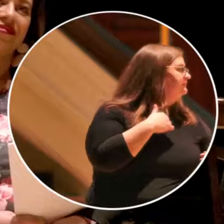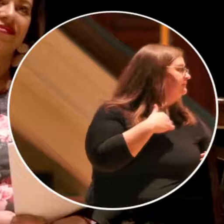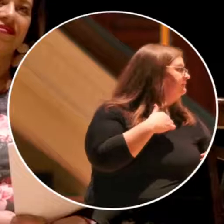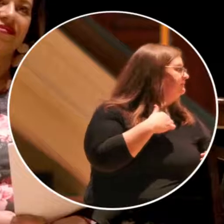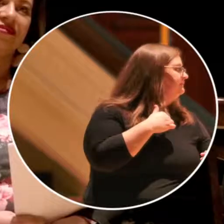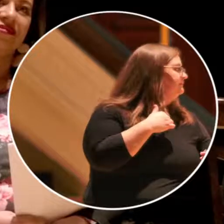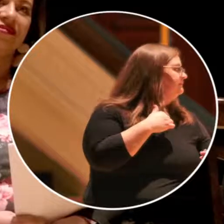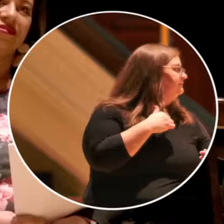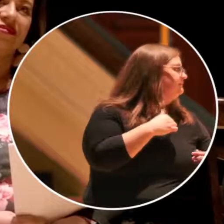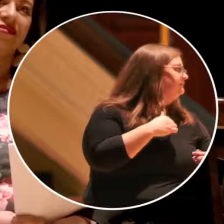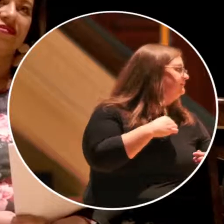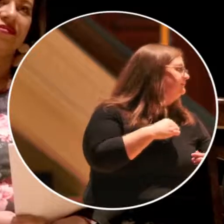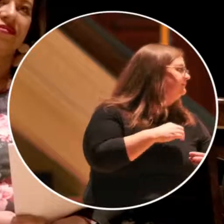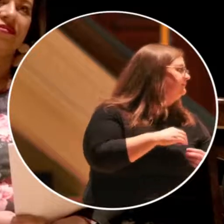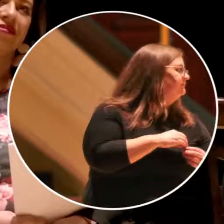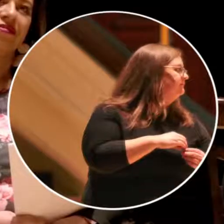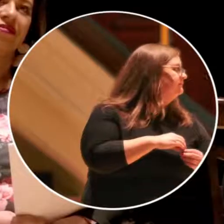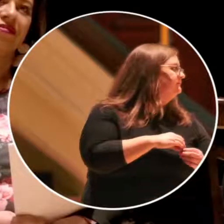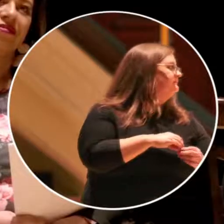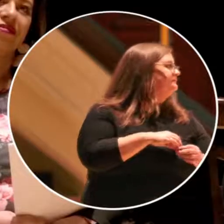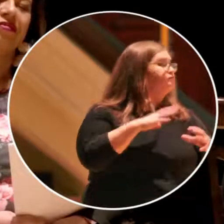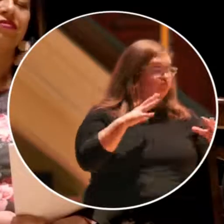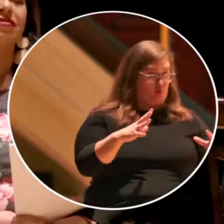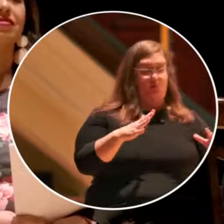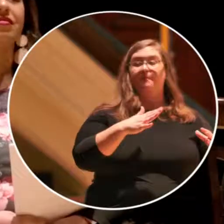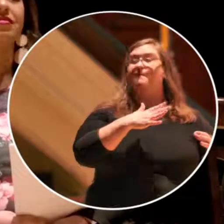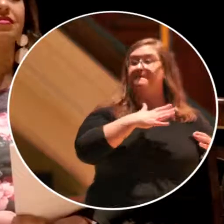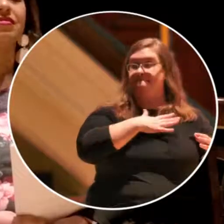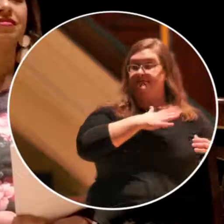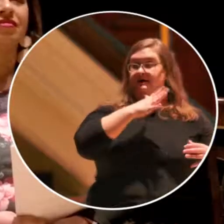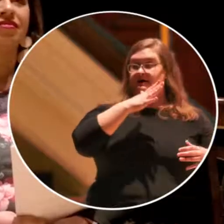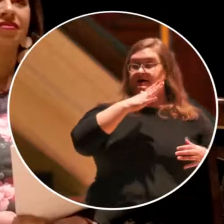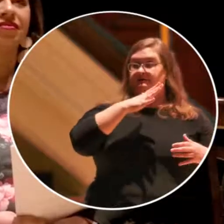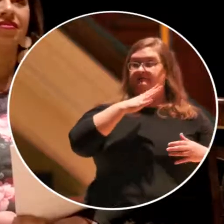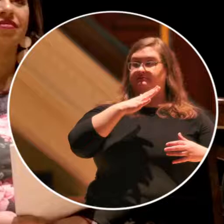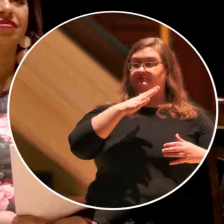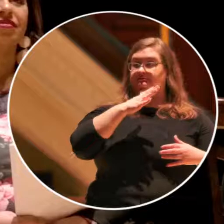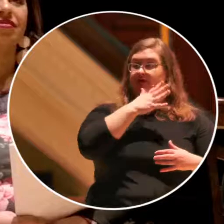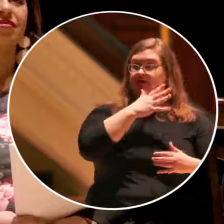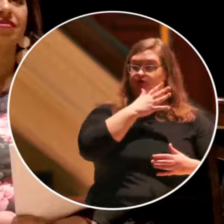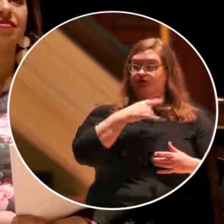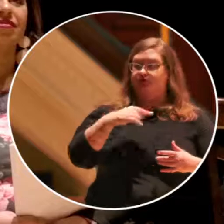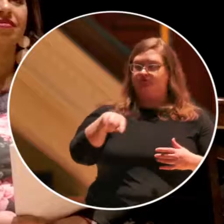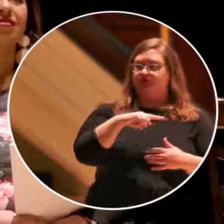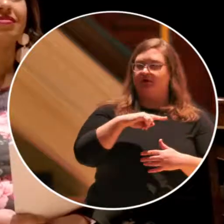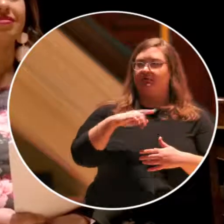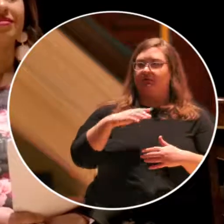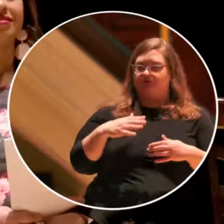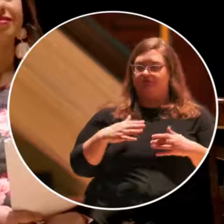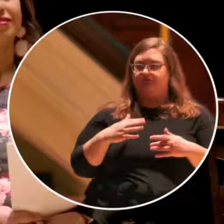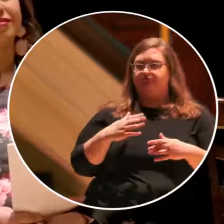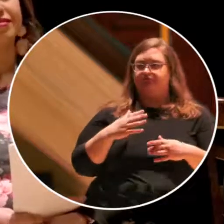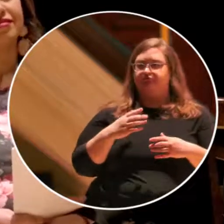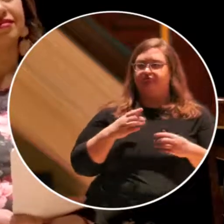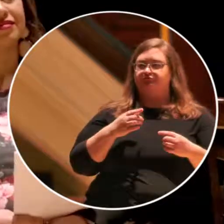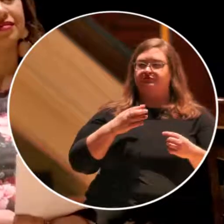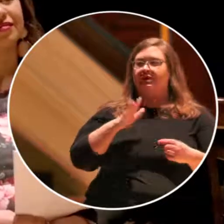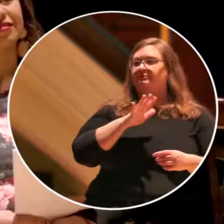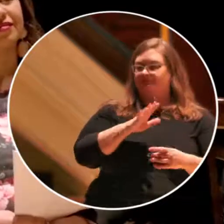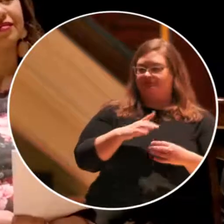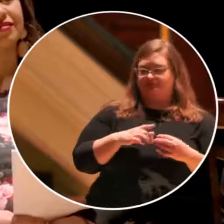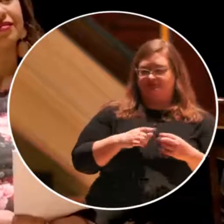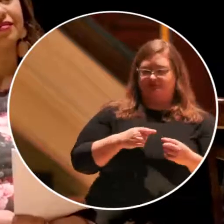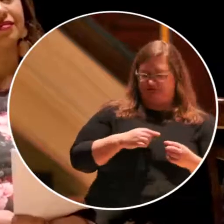is not an insult to my mother. It was laziness, and I was a teenager. But today I say I have